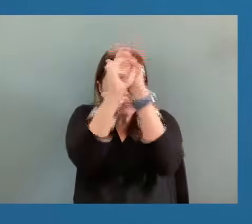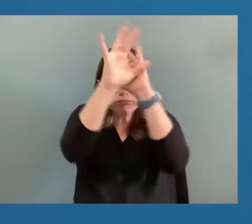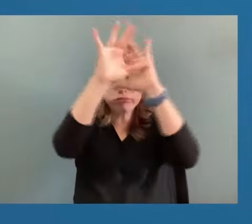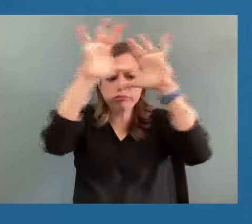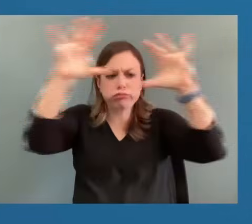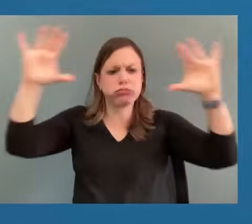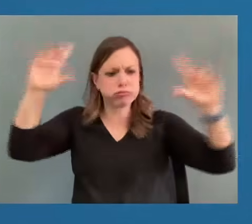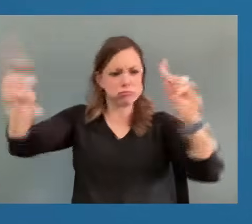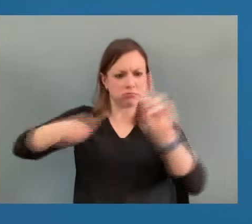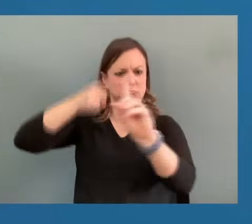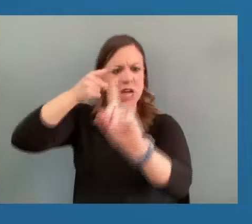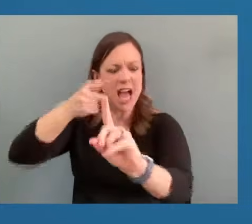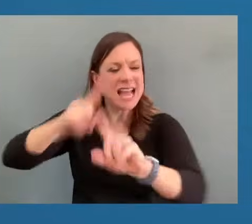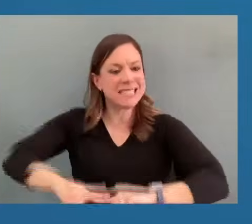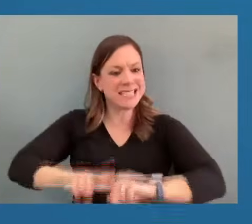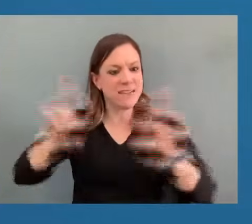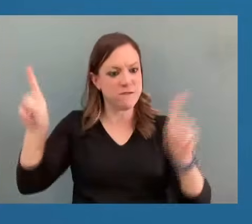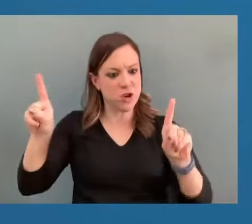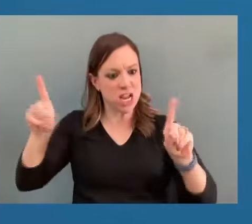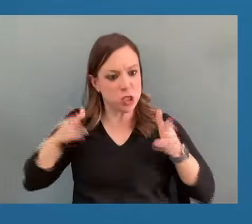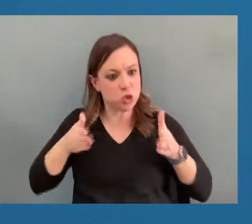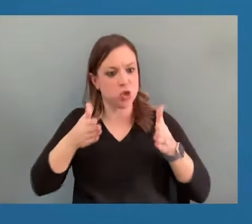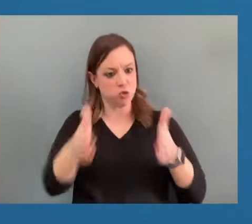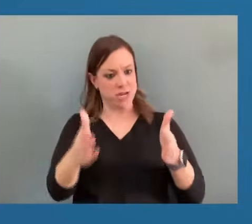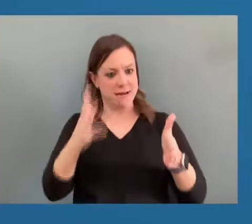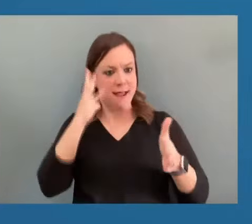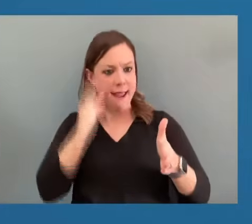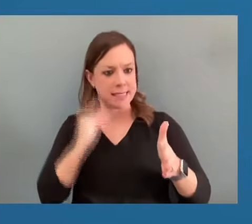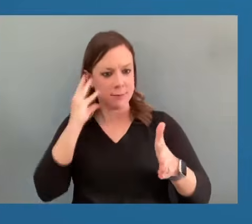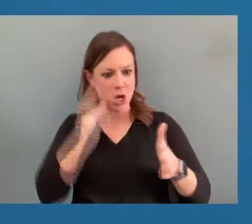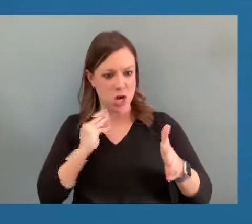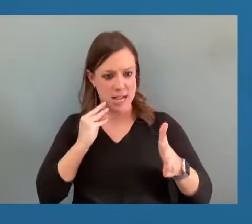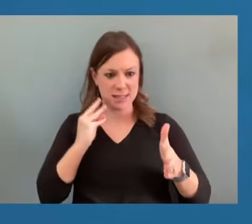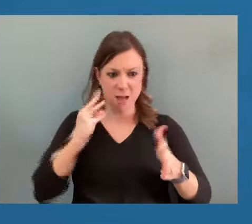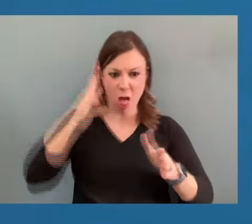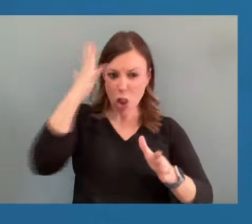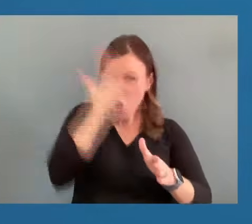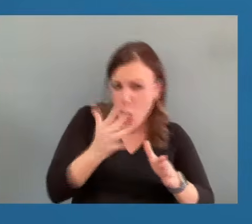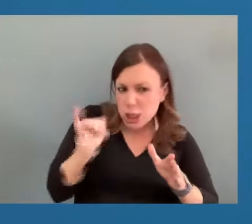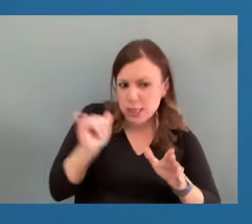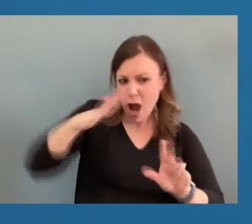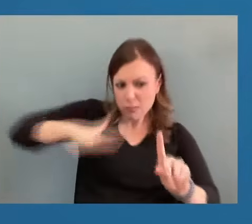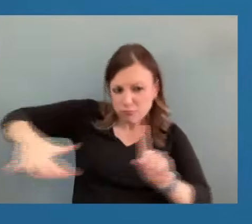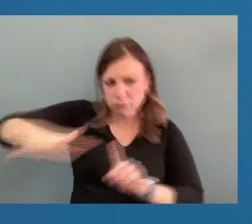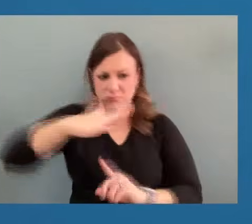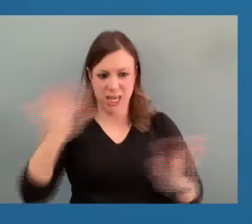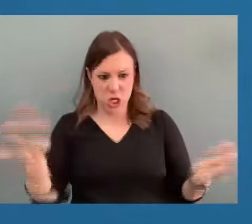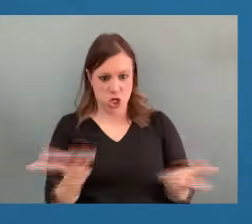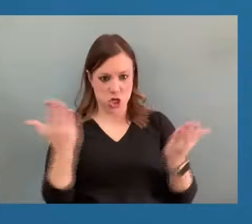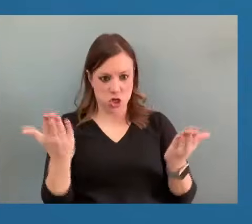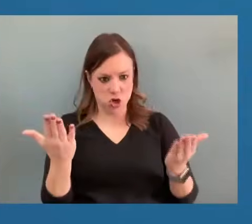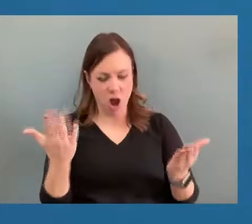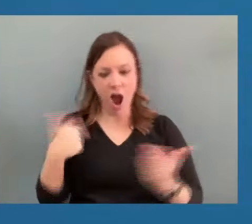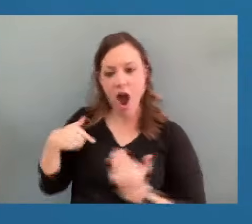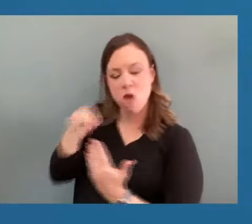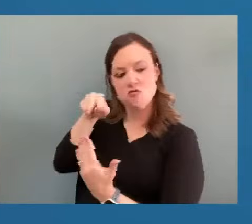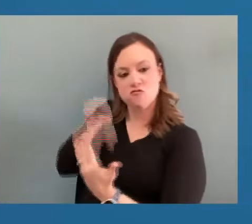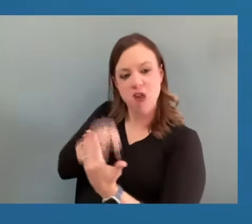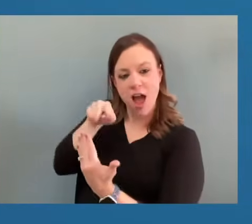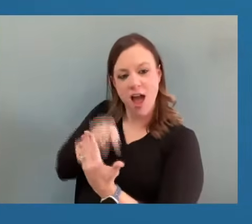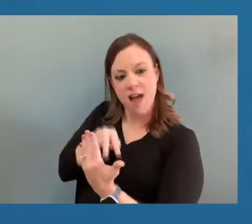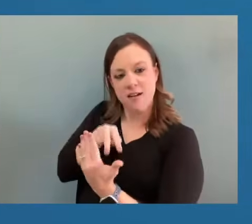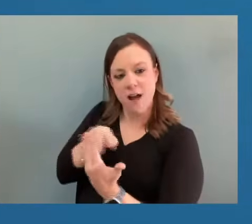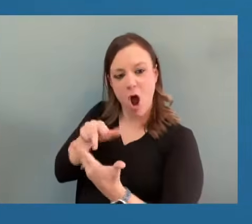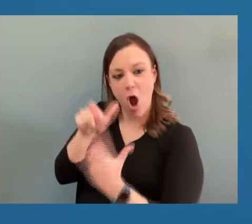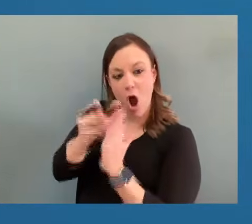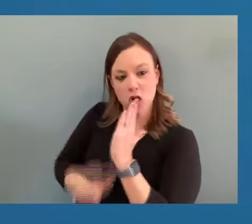kind of streetscape in this city. And I was reading an article today about a driver from New Jersey who had self-identified as someone who was critical